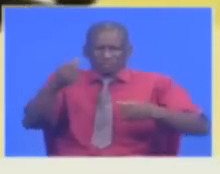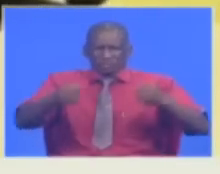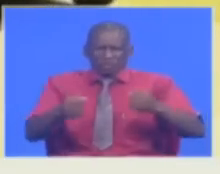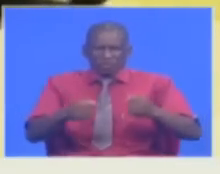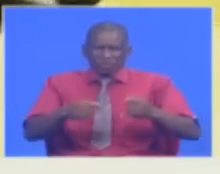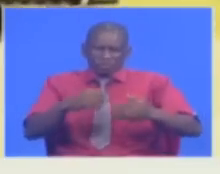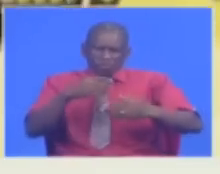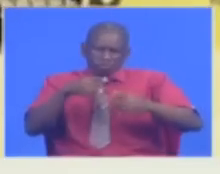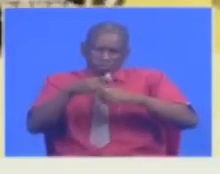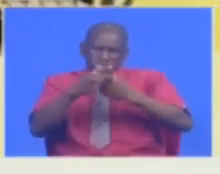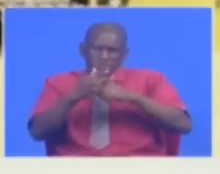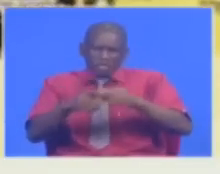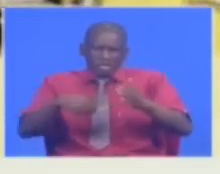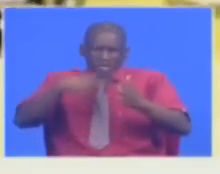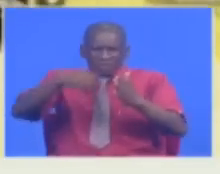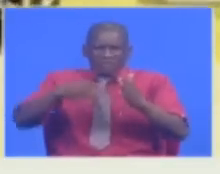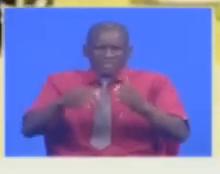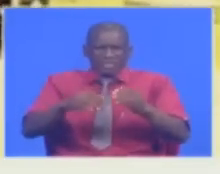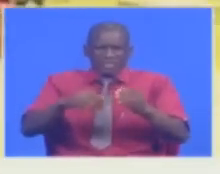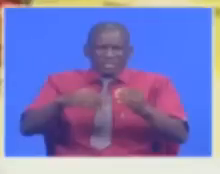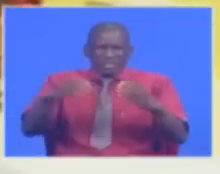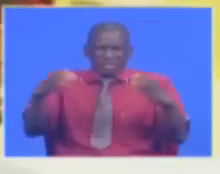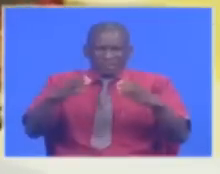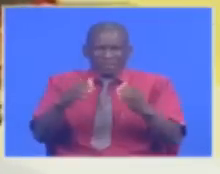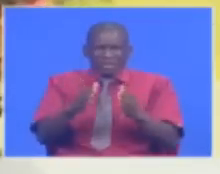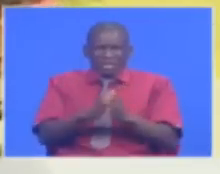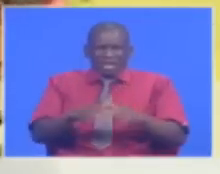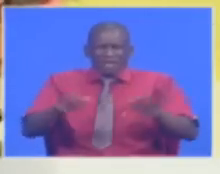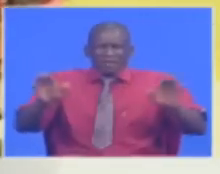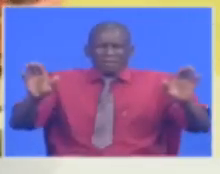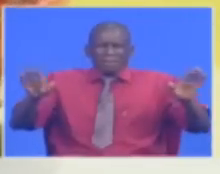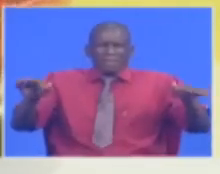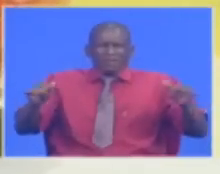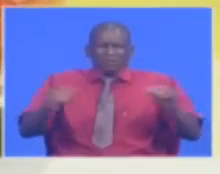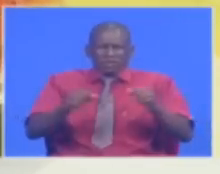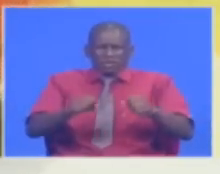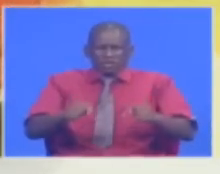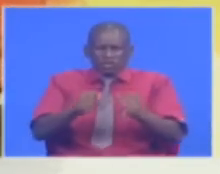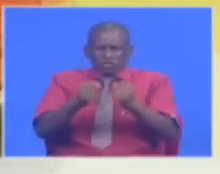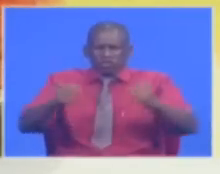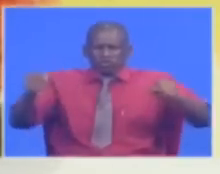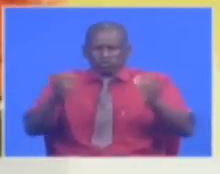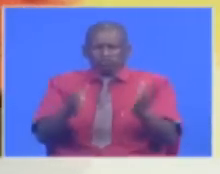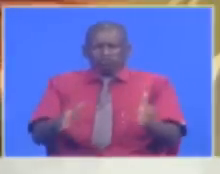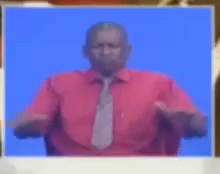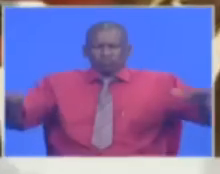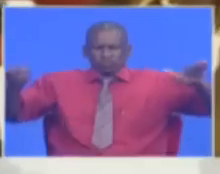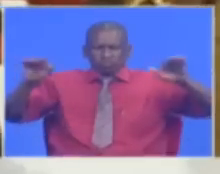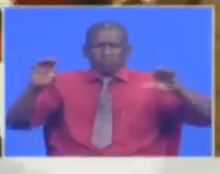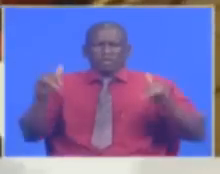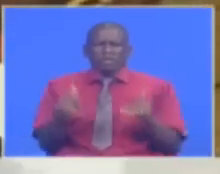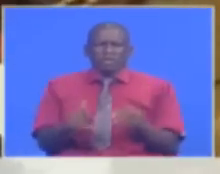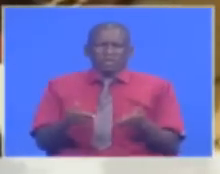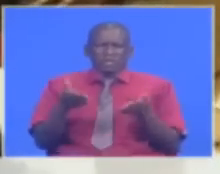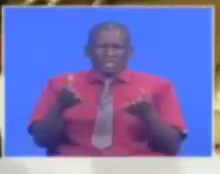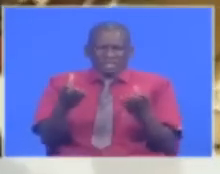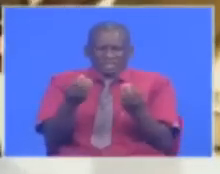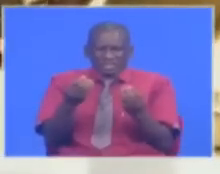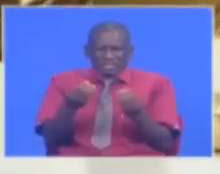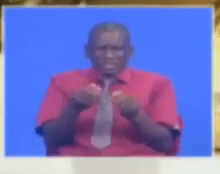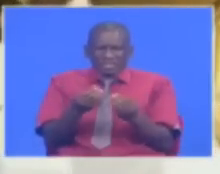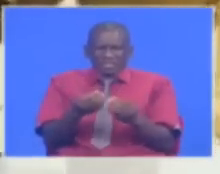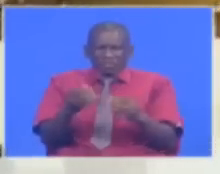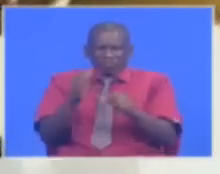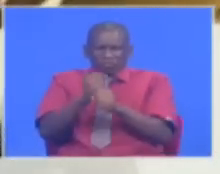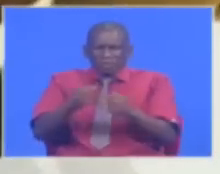at the manufacturer's plant. Its butterfly doors usher you to the spacious coffin station. It is easier to load a